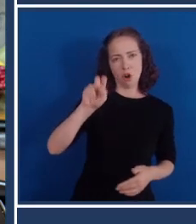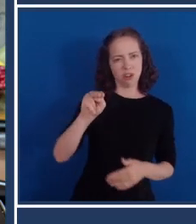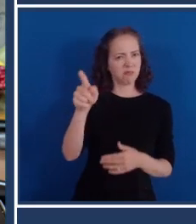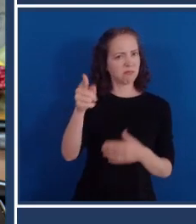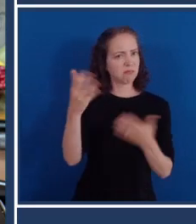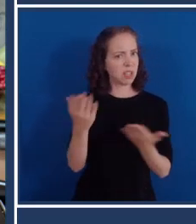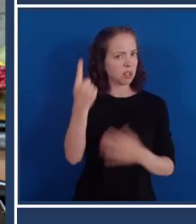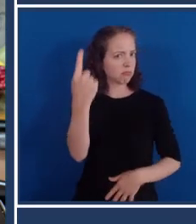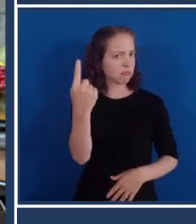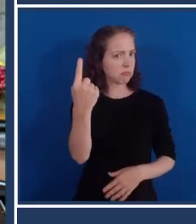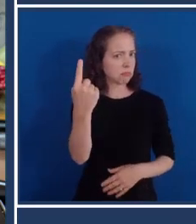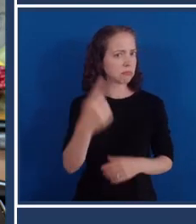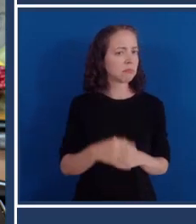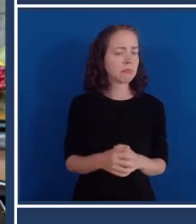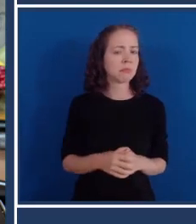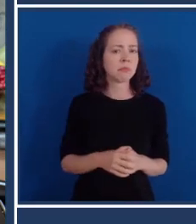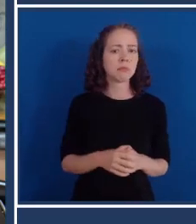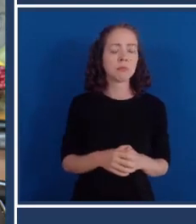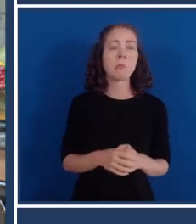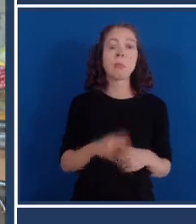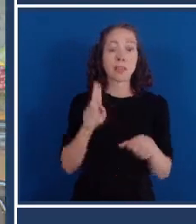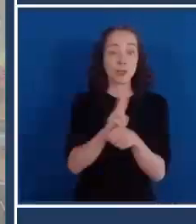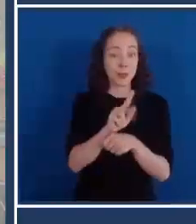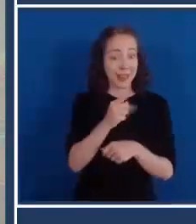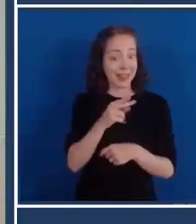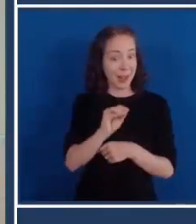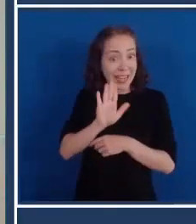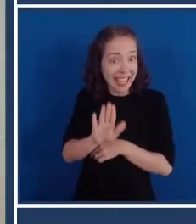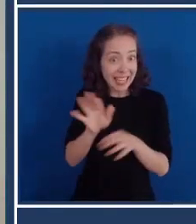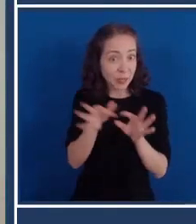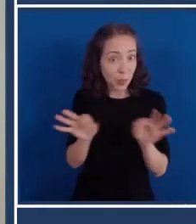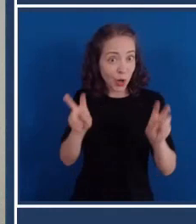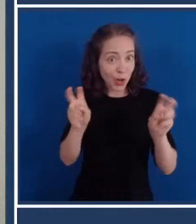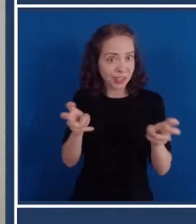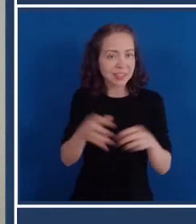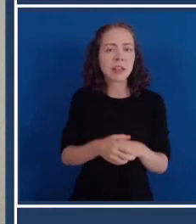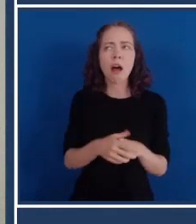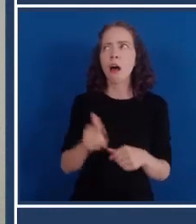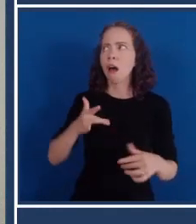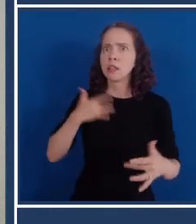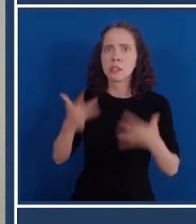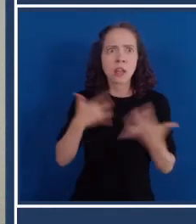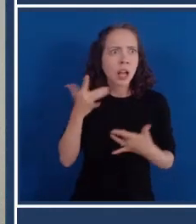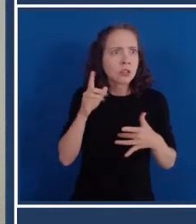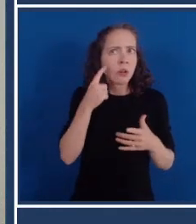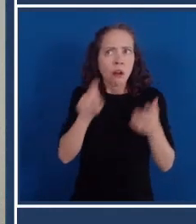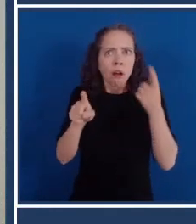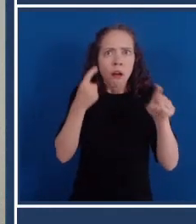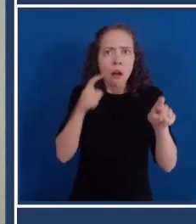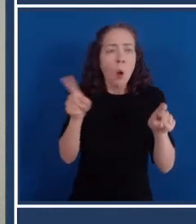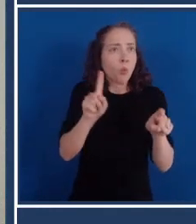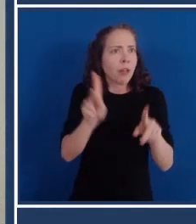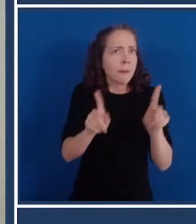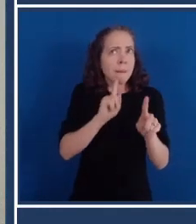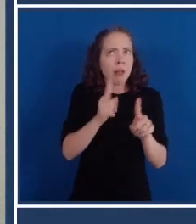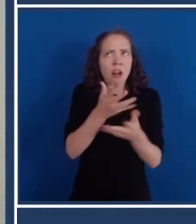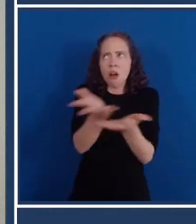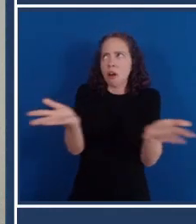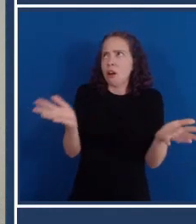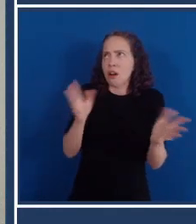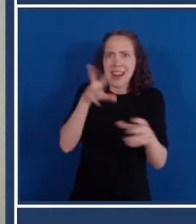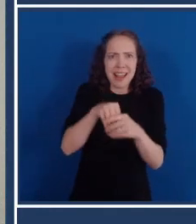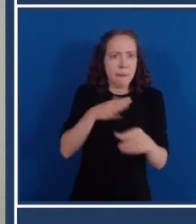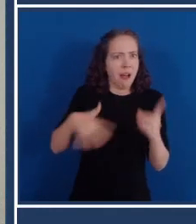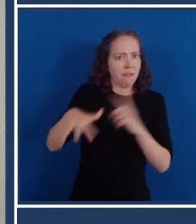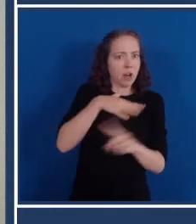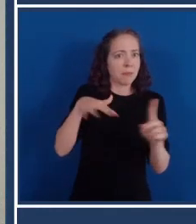own words, "It is so exciting to be able to find out where the people are in my environment, not just who